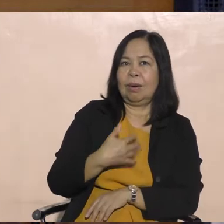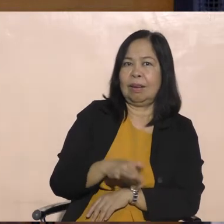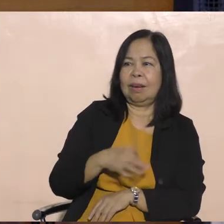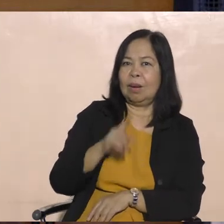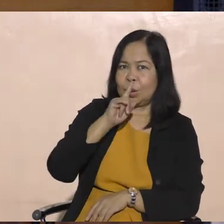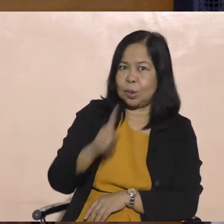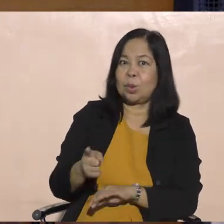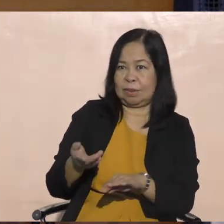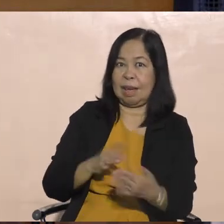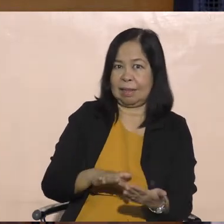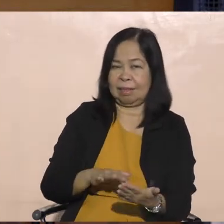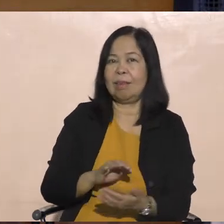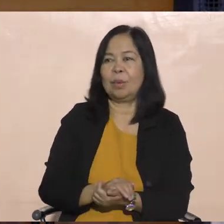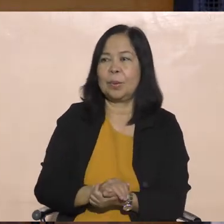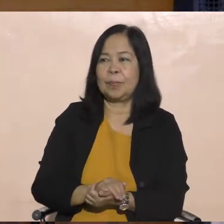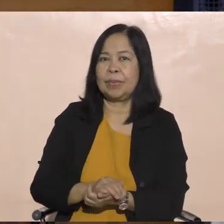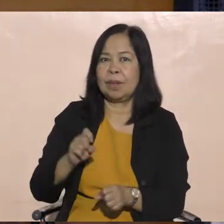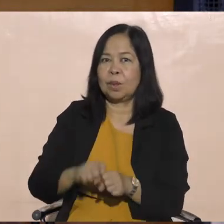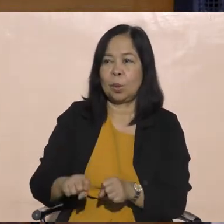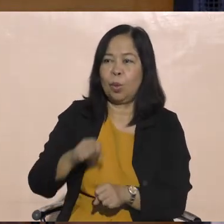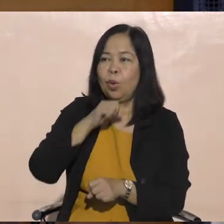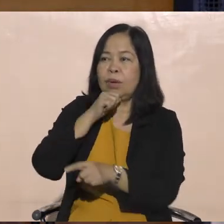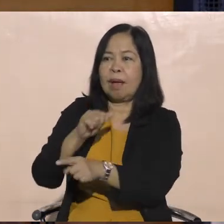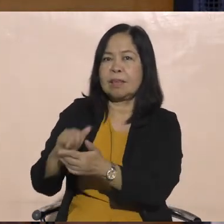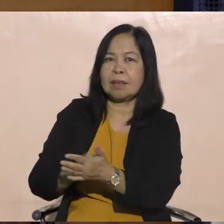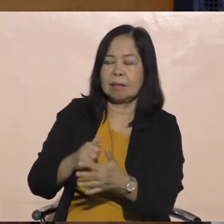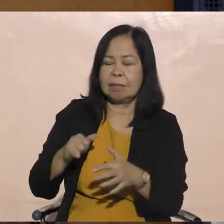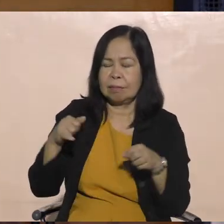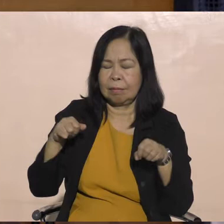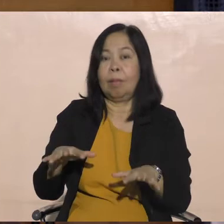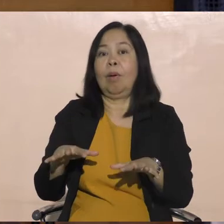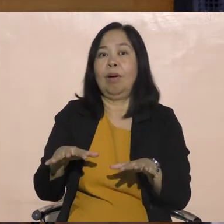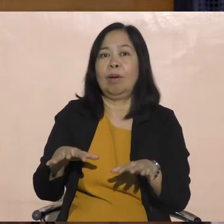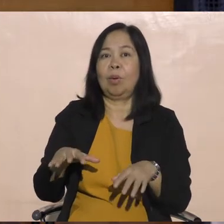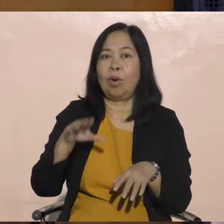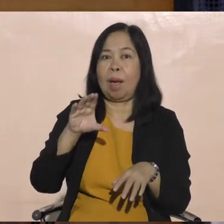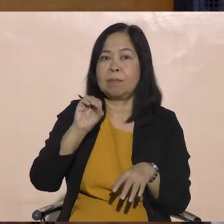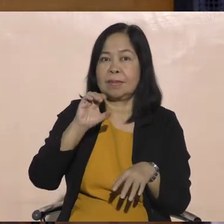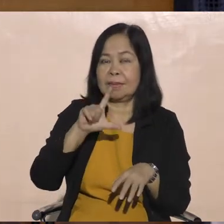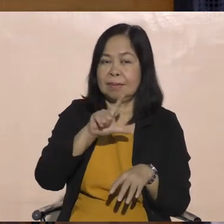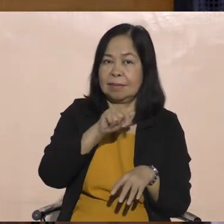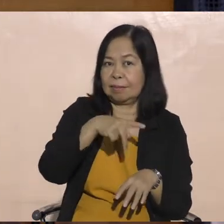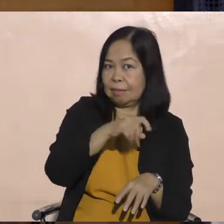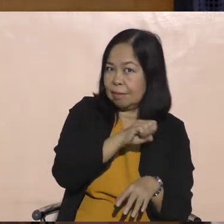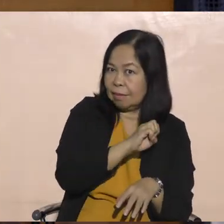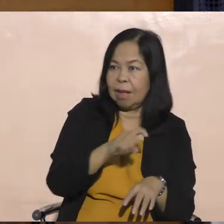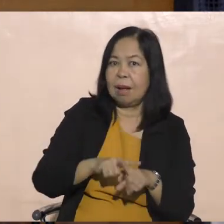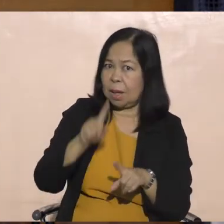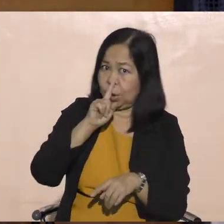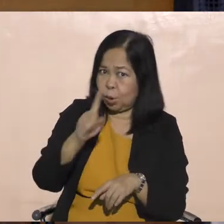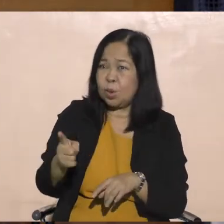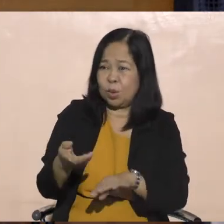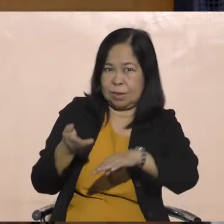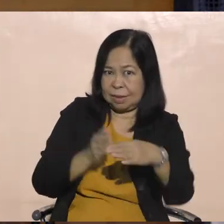sila nga, dili lang dahil He is not just a healer, but He is all-powerful that He is